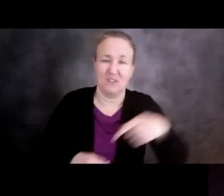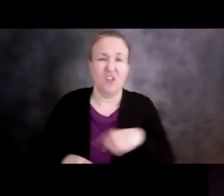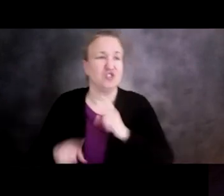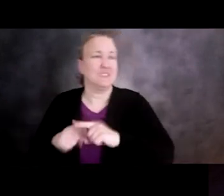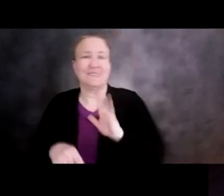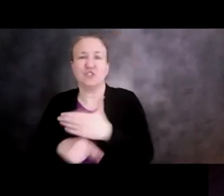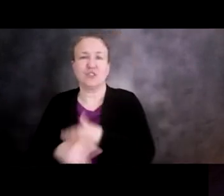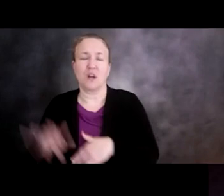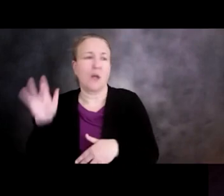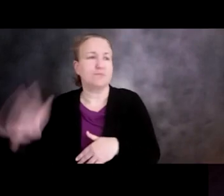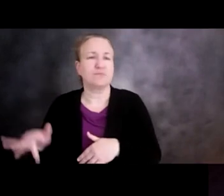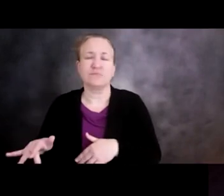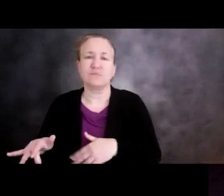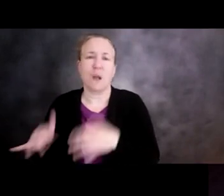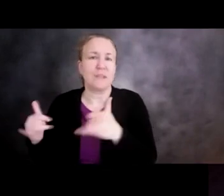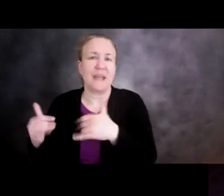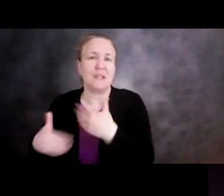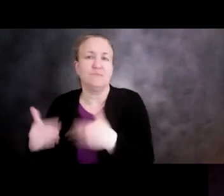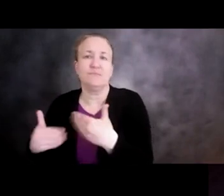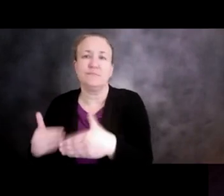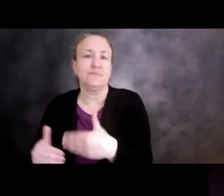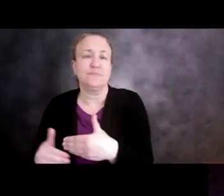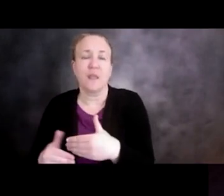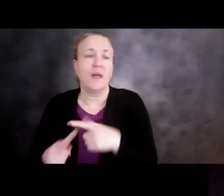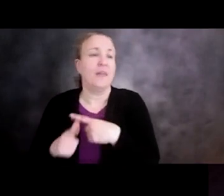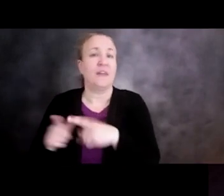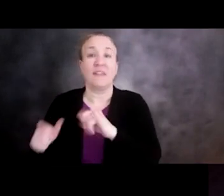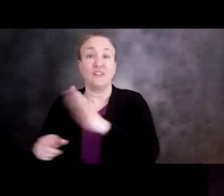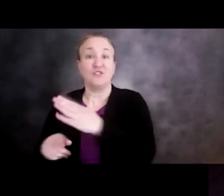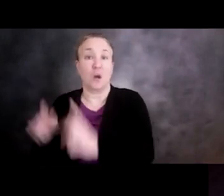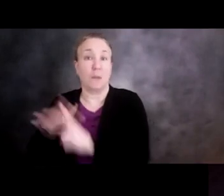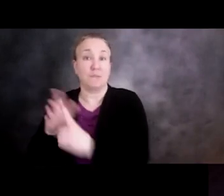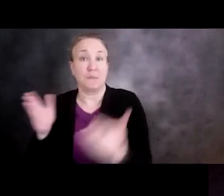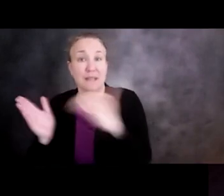song. And then we got to that song, and